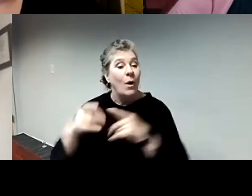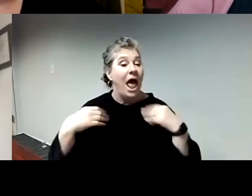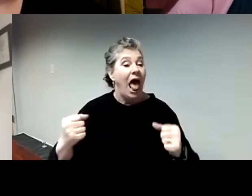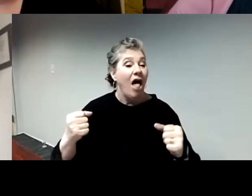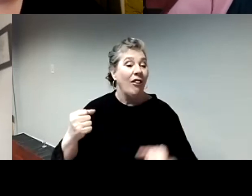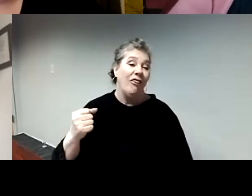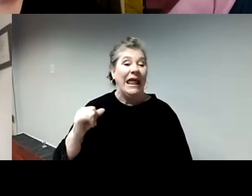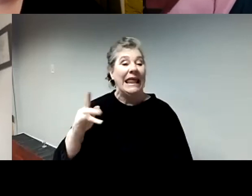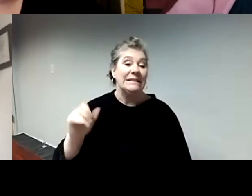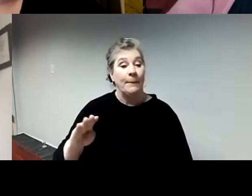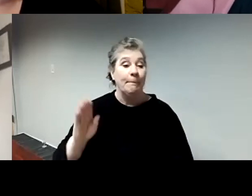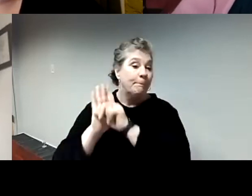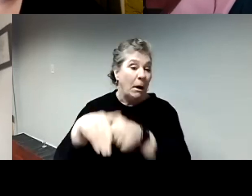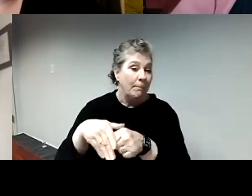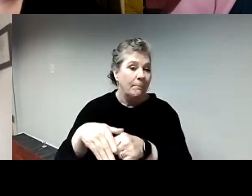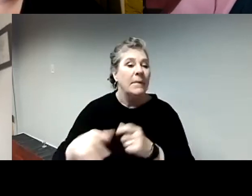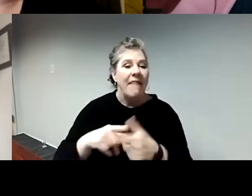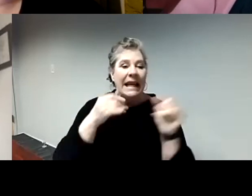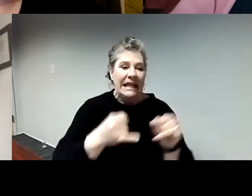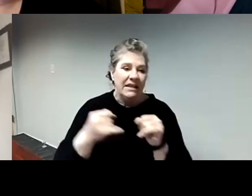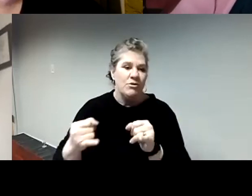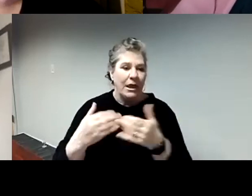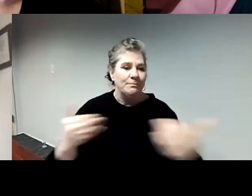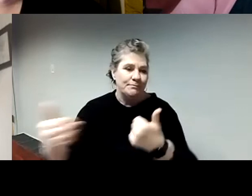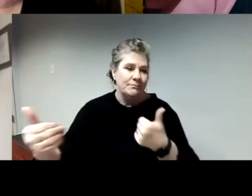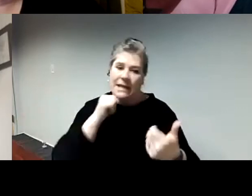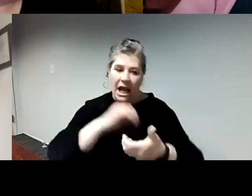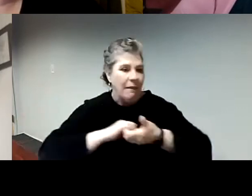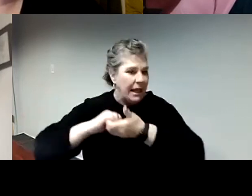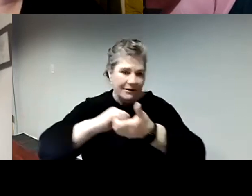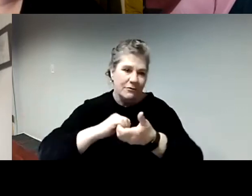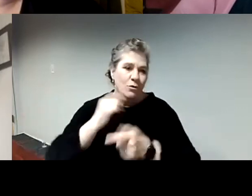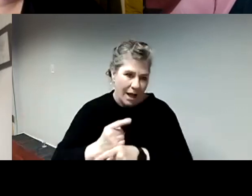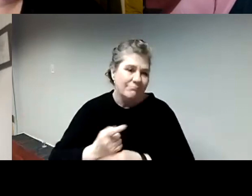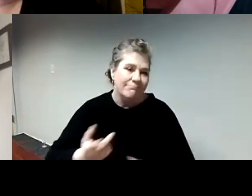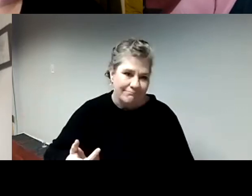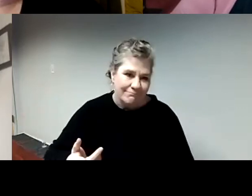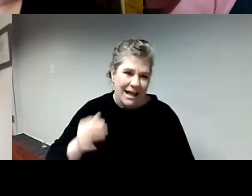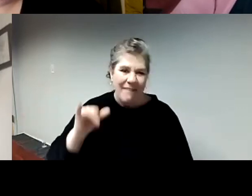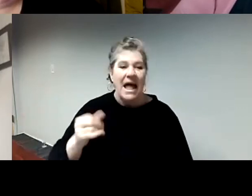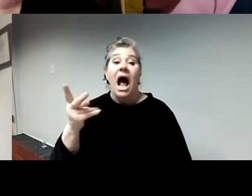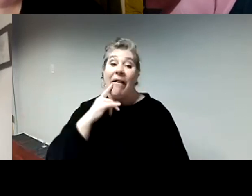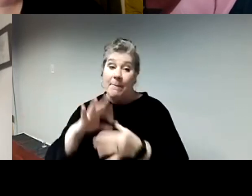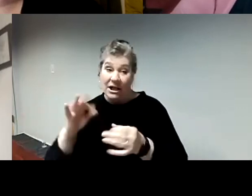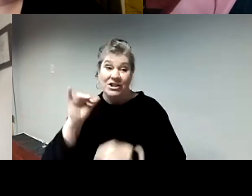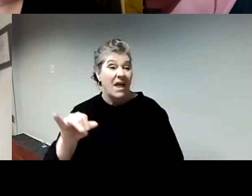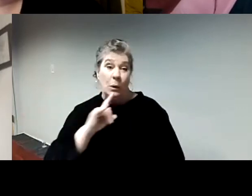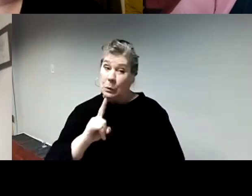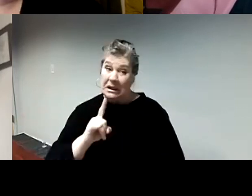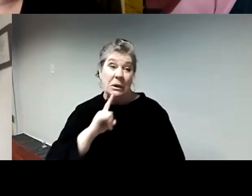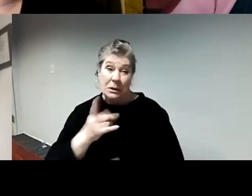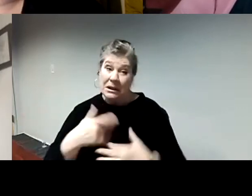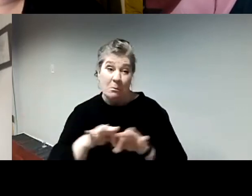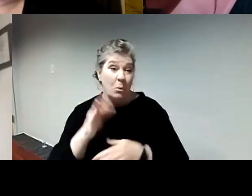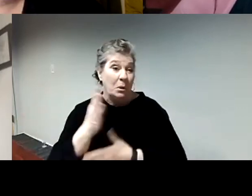healthism, and individualization, which, I mean, individualism, which Holly mentioned earlier, and I think it's a really, really